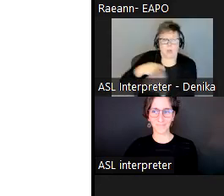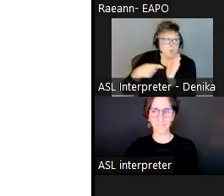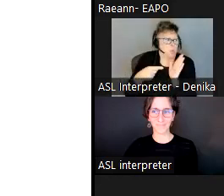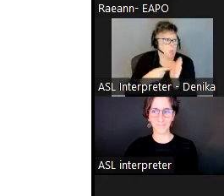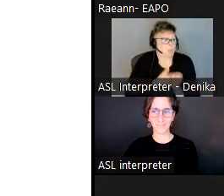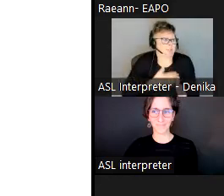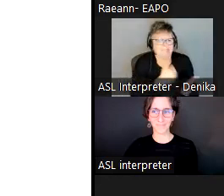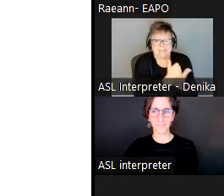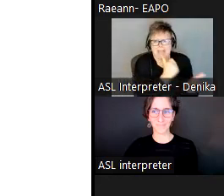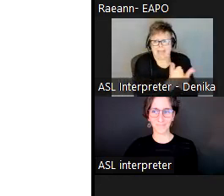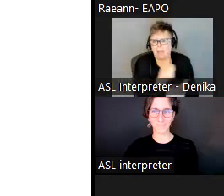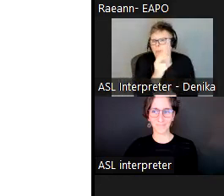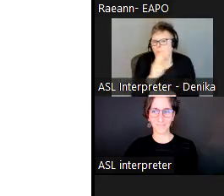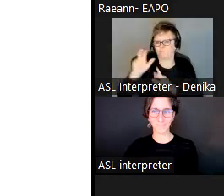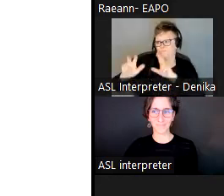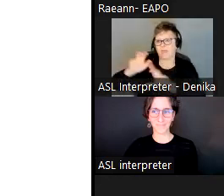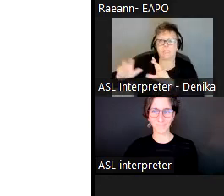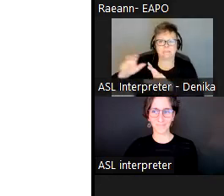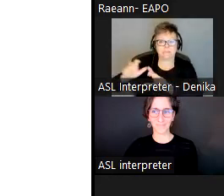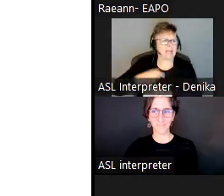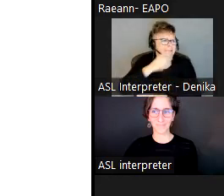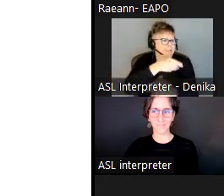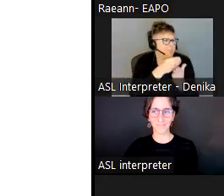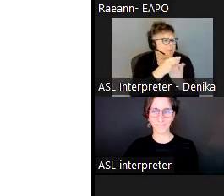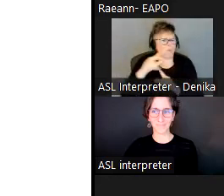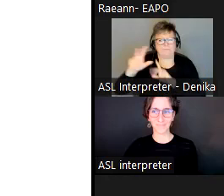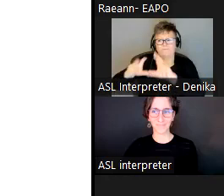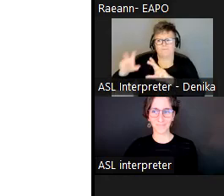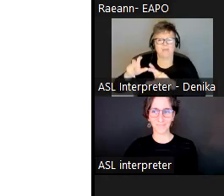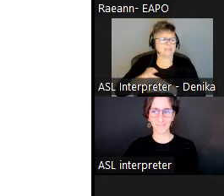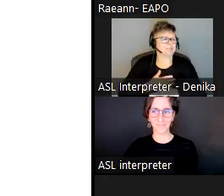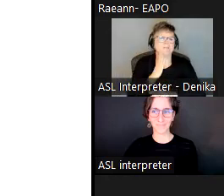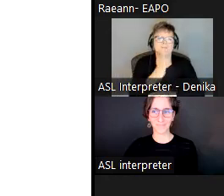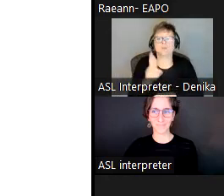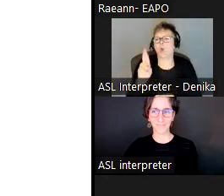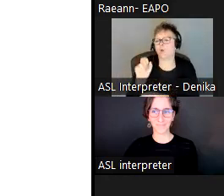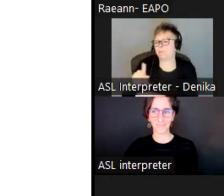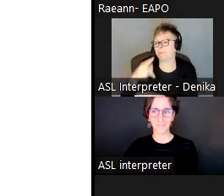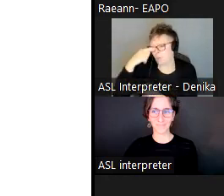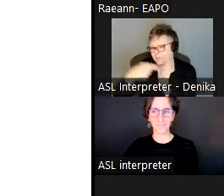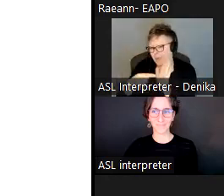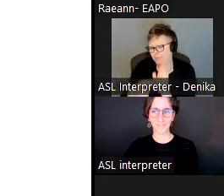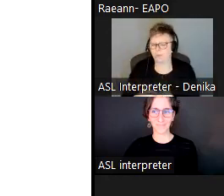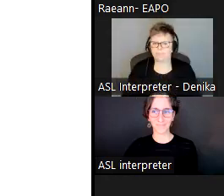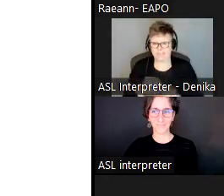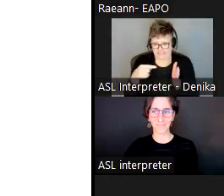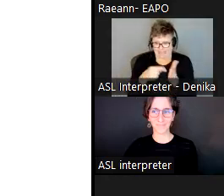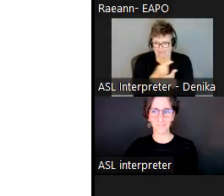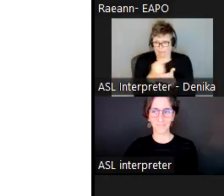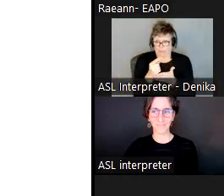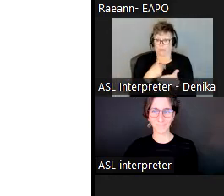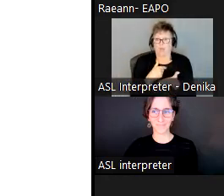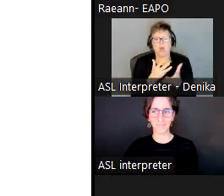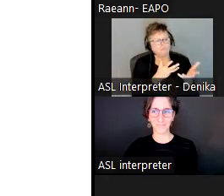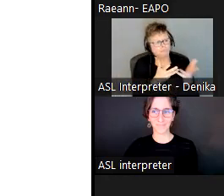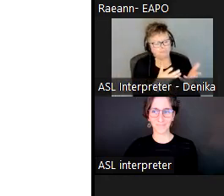invest so they can have a worry-free future. So just an example of this week, I spoke to a senior